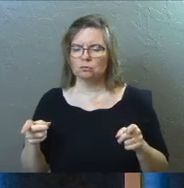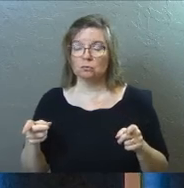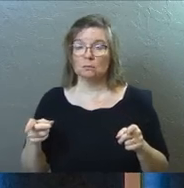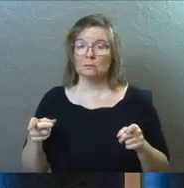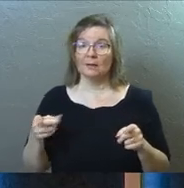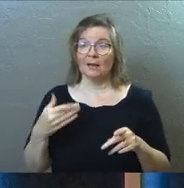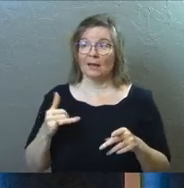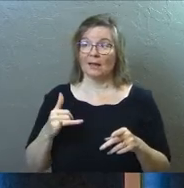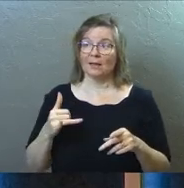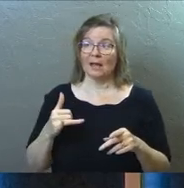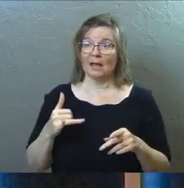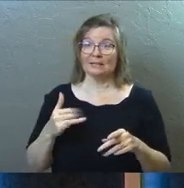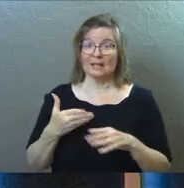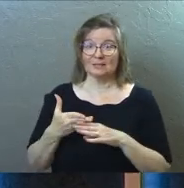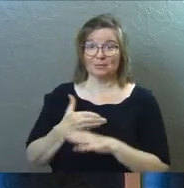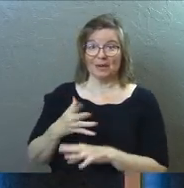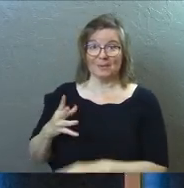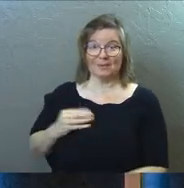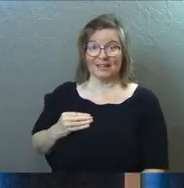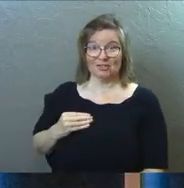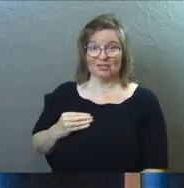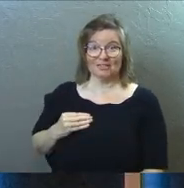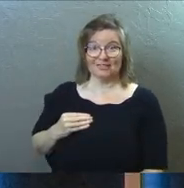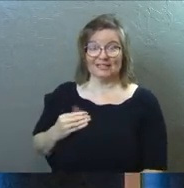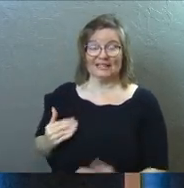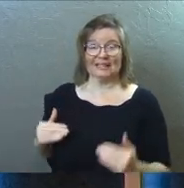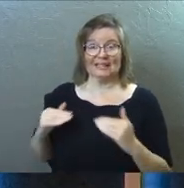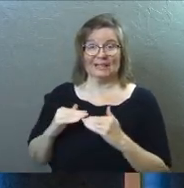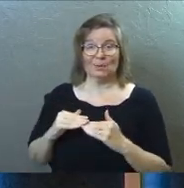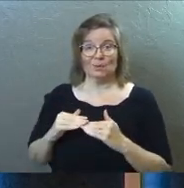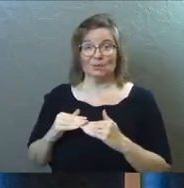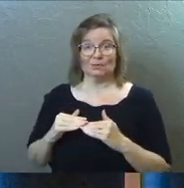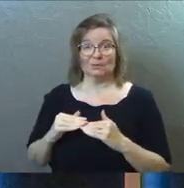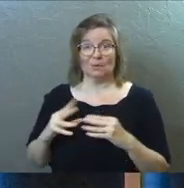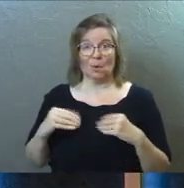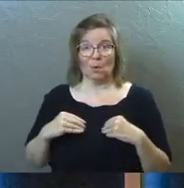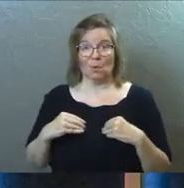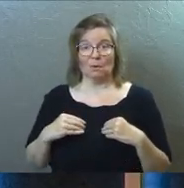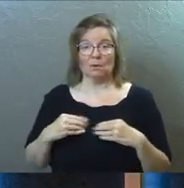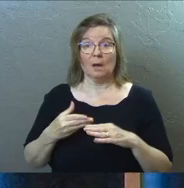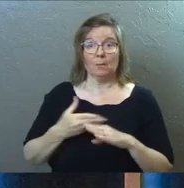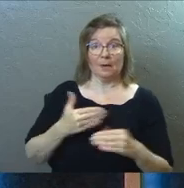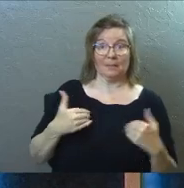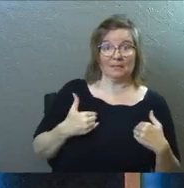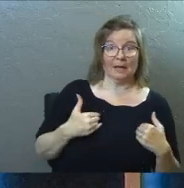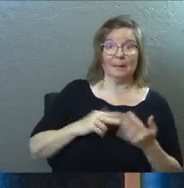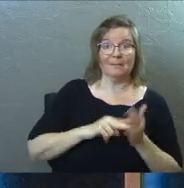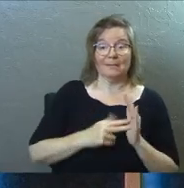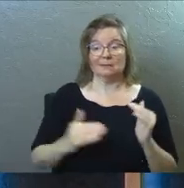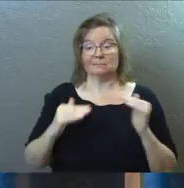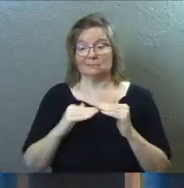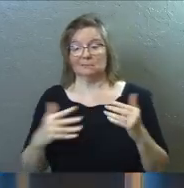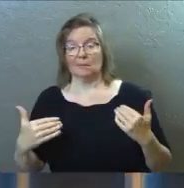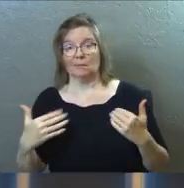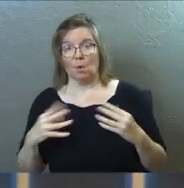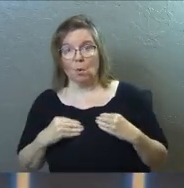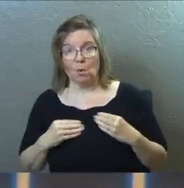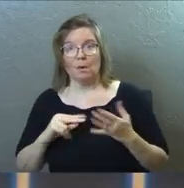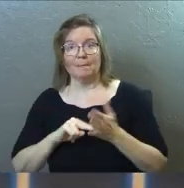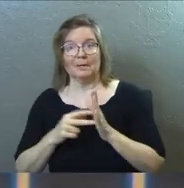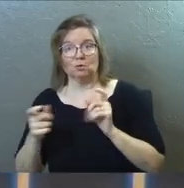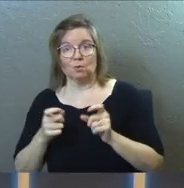As if prepossession equals ownership, equals control, equals the heart of Jesus Christ for the